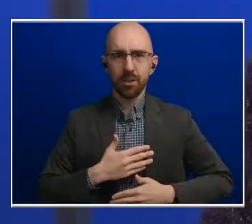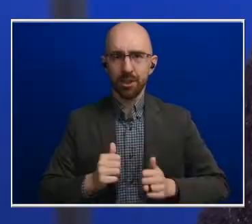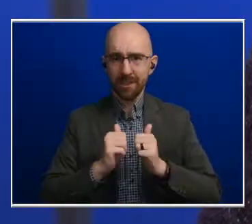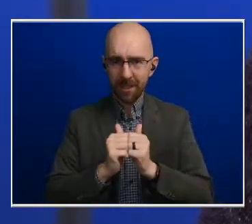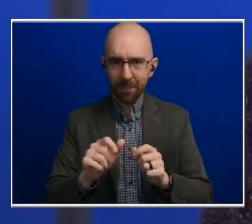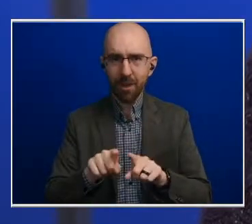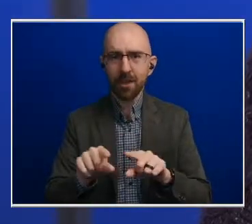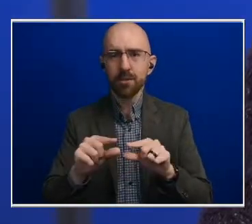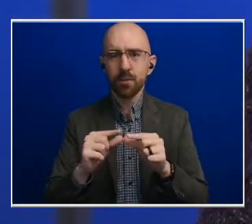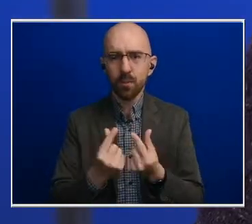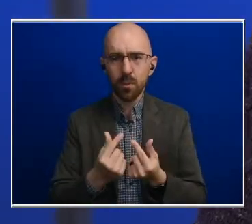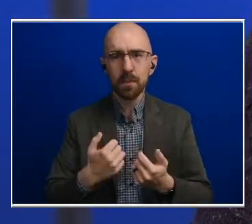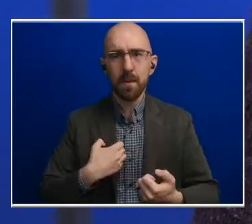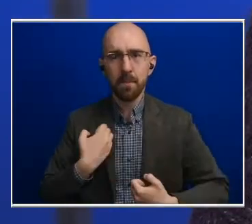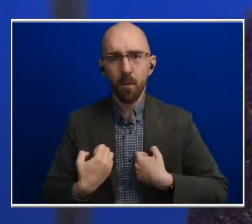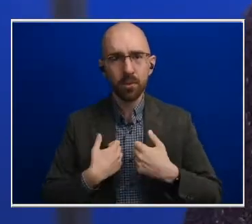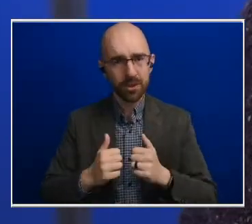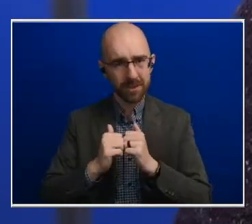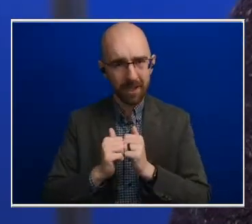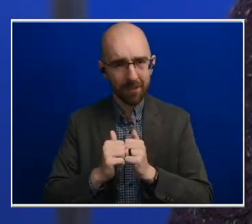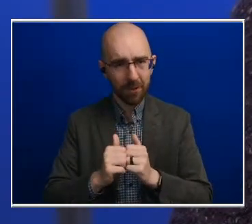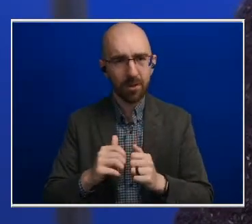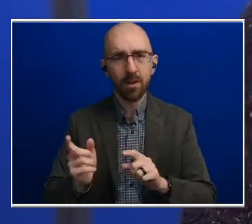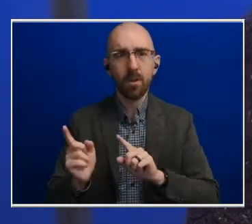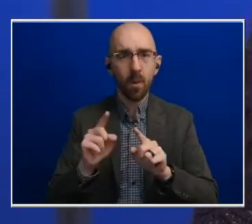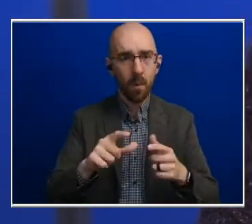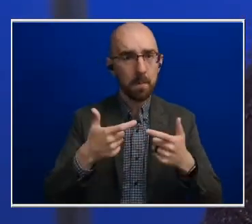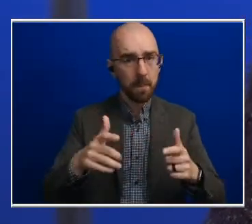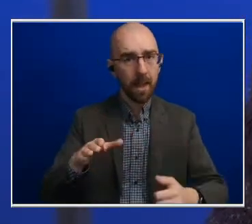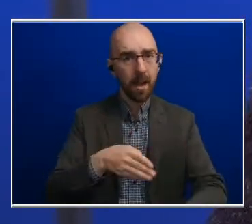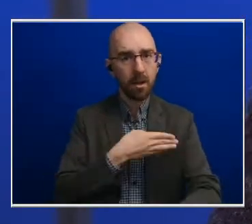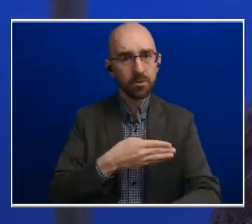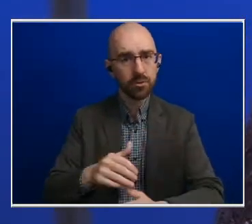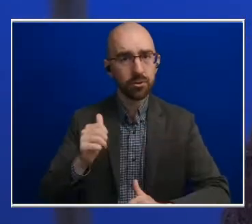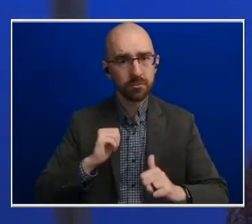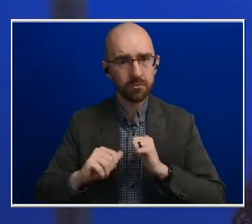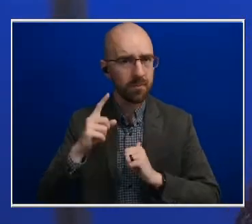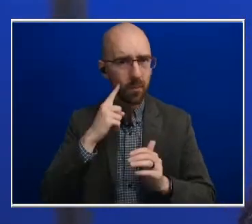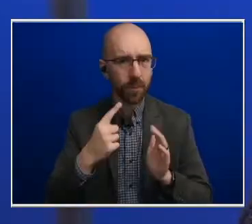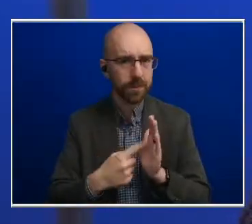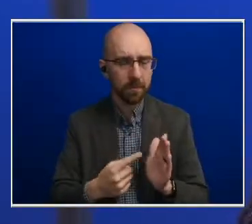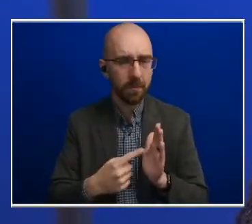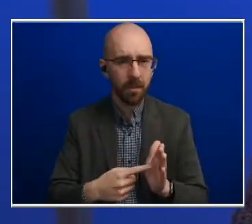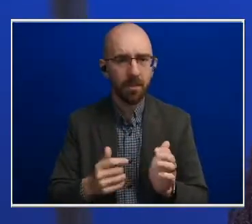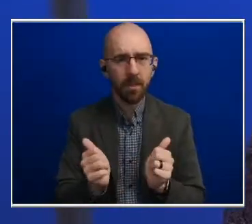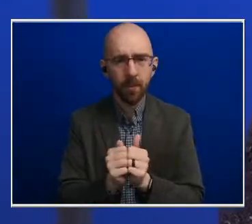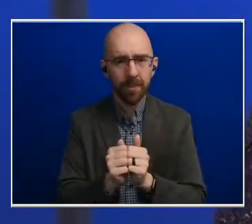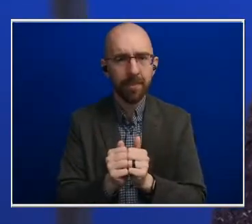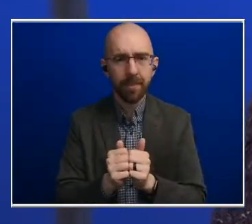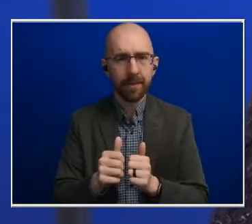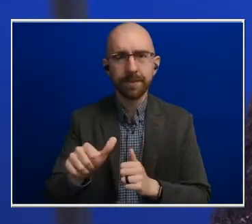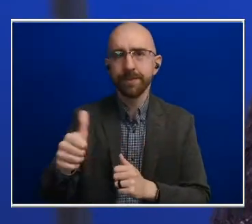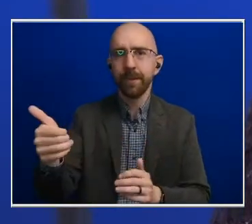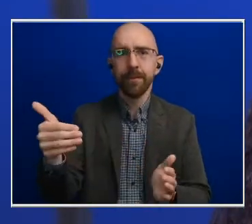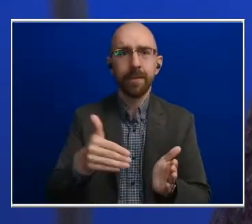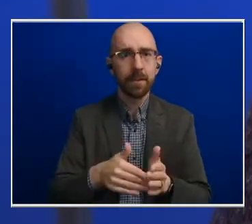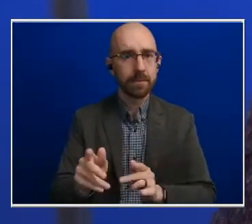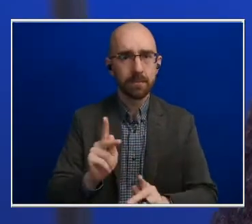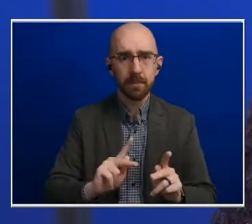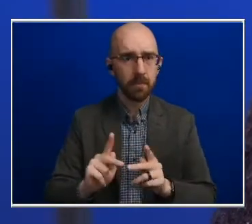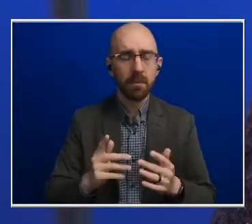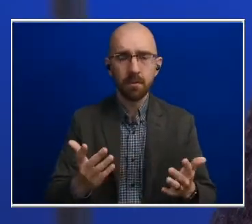emotions together, going to a big concert, for example, with 10,000 people, everyone